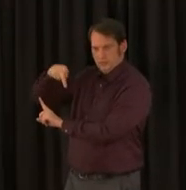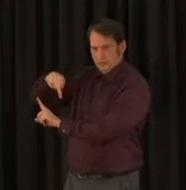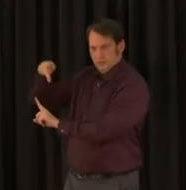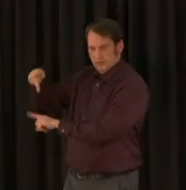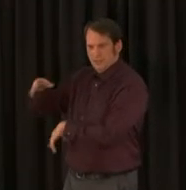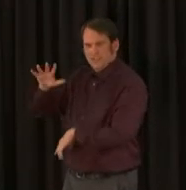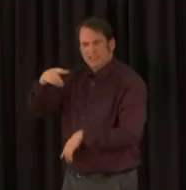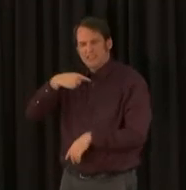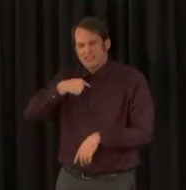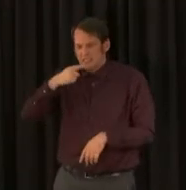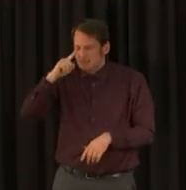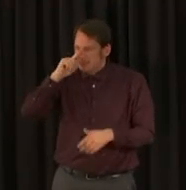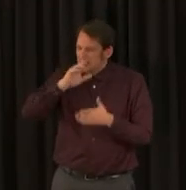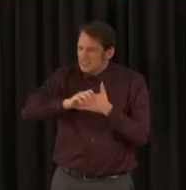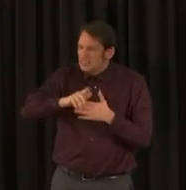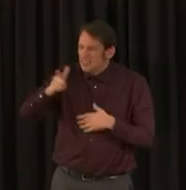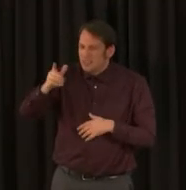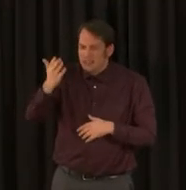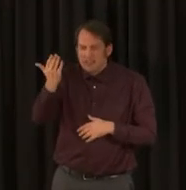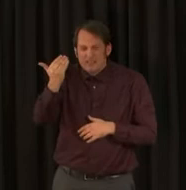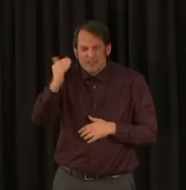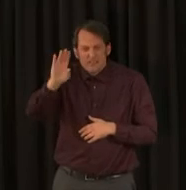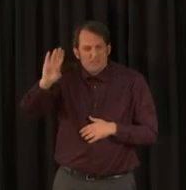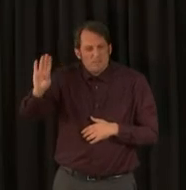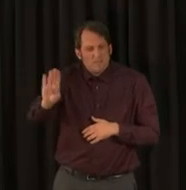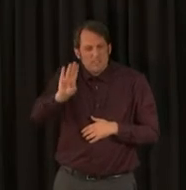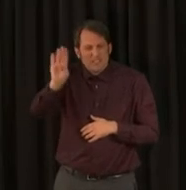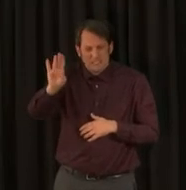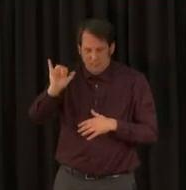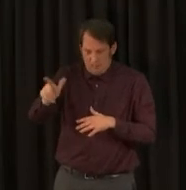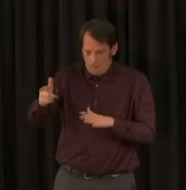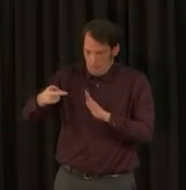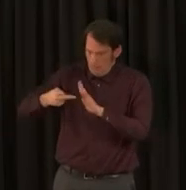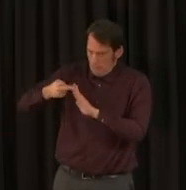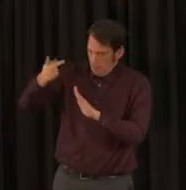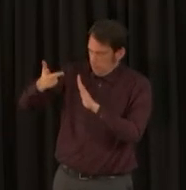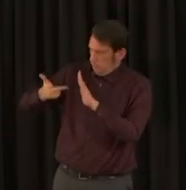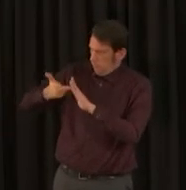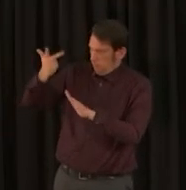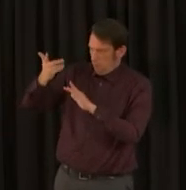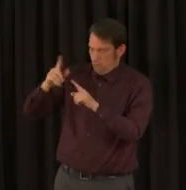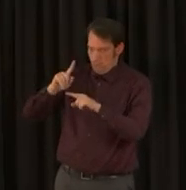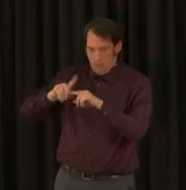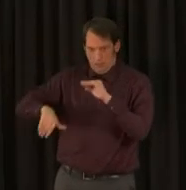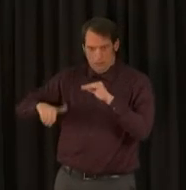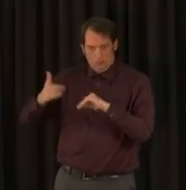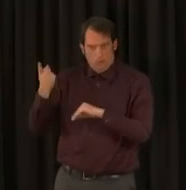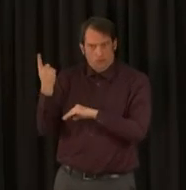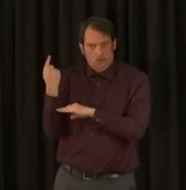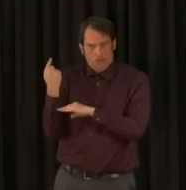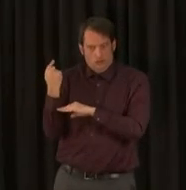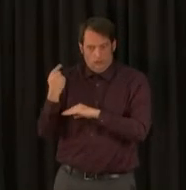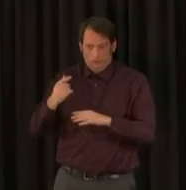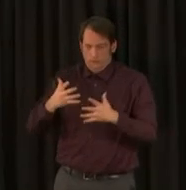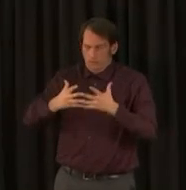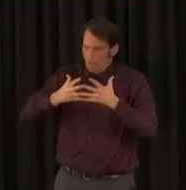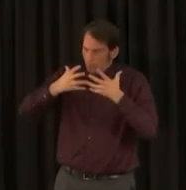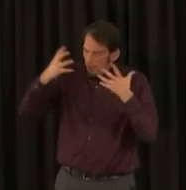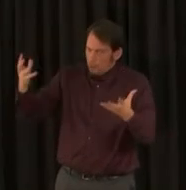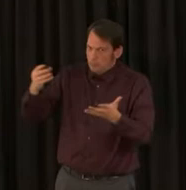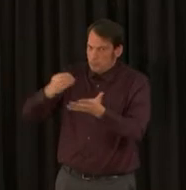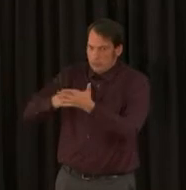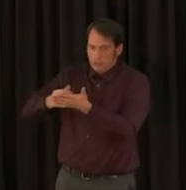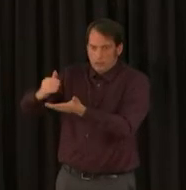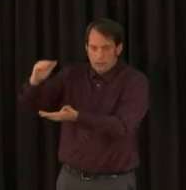$15 billion, which is double what was dispersed by all CDFIs nationally last year. So there's plenty of money. We have